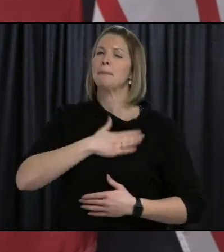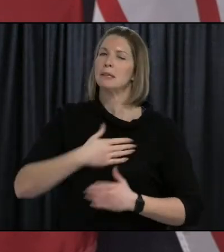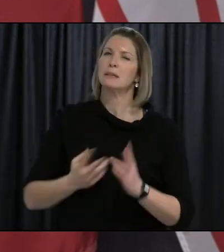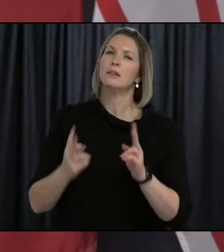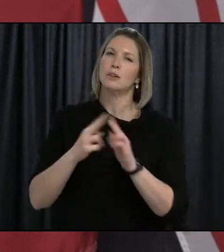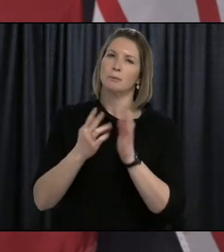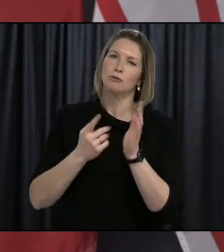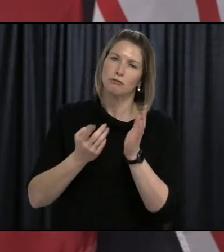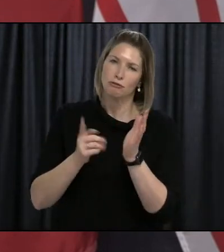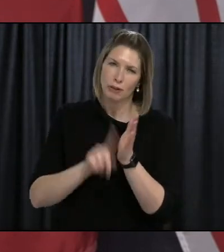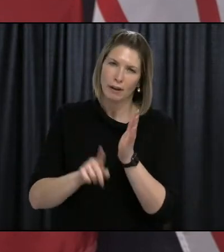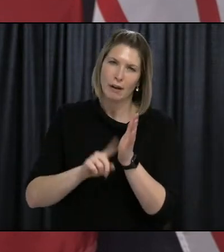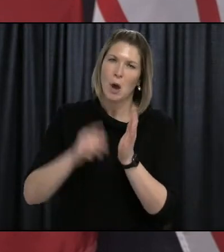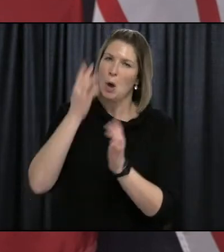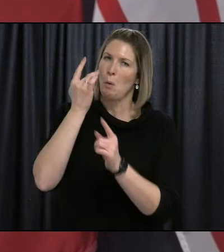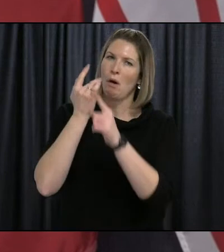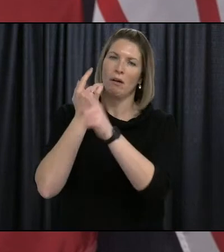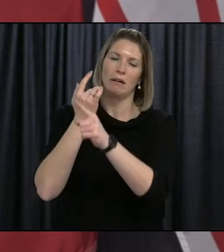mute.